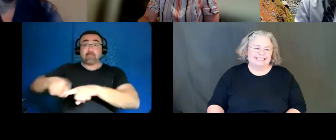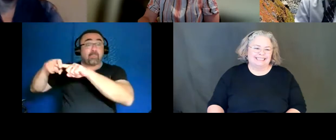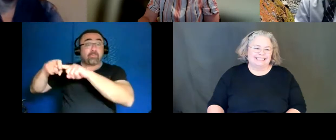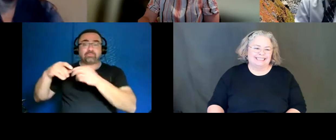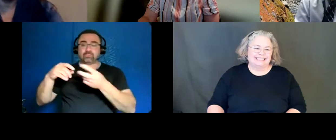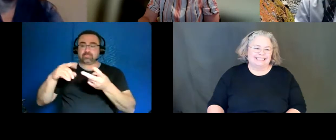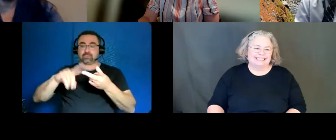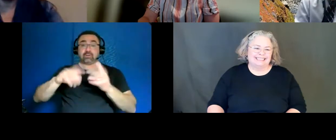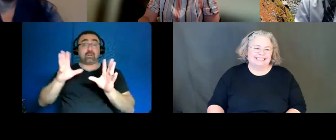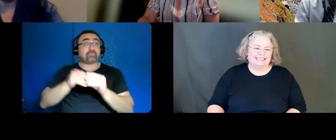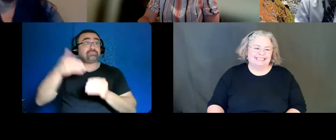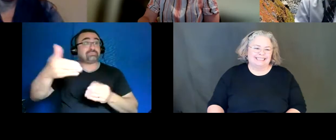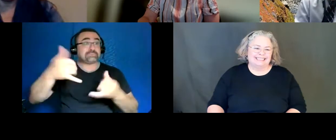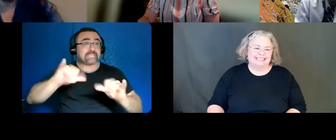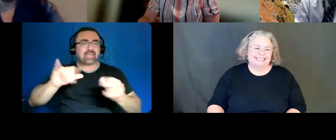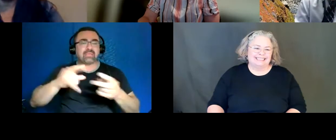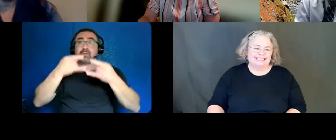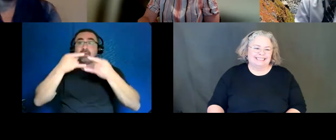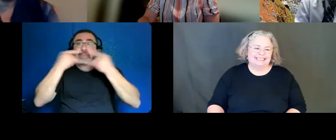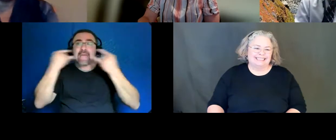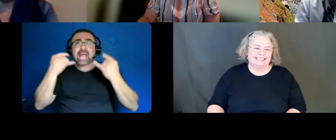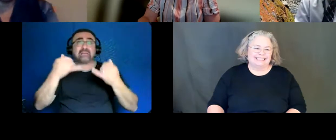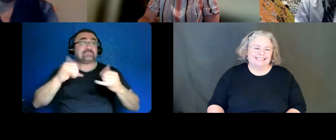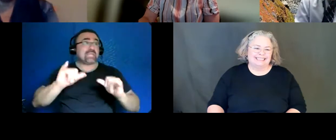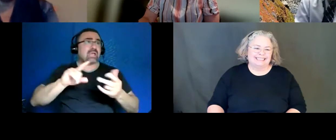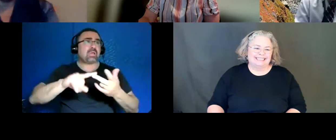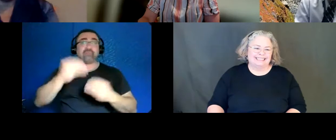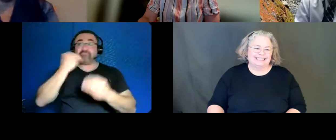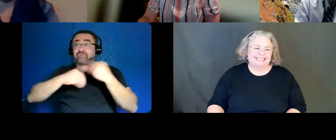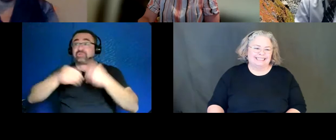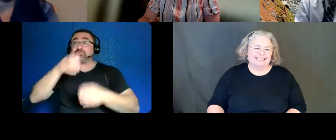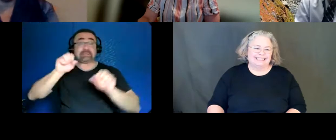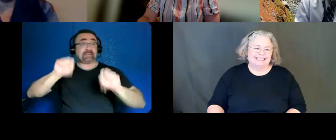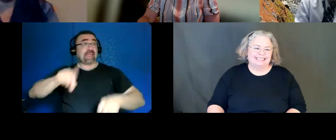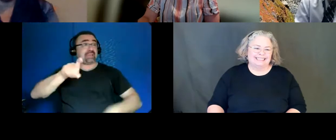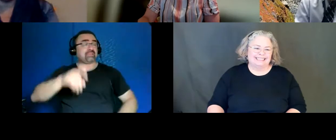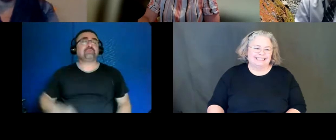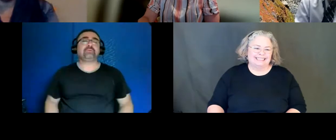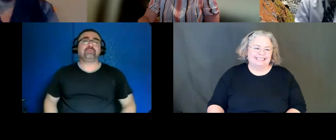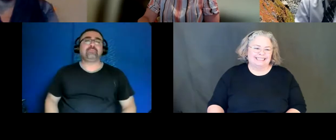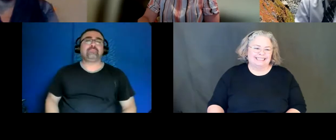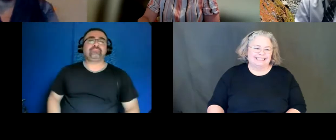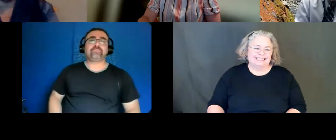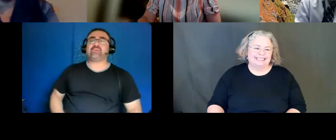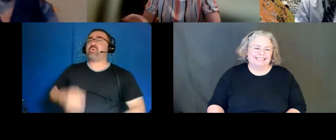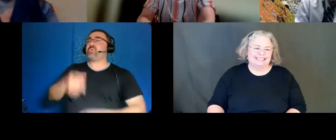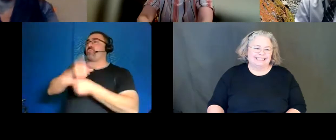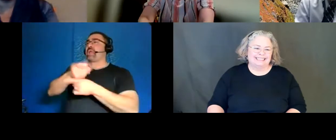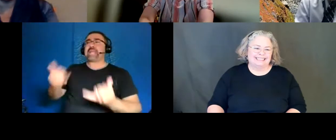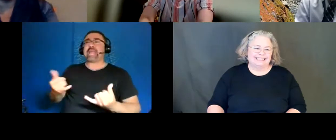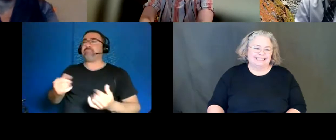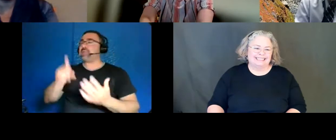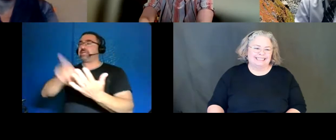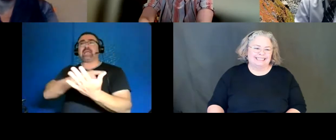not have food and beverages? How can we stay safe? Well, right now we are not canceling